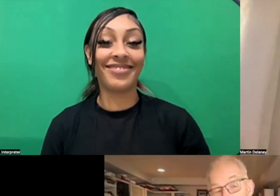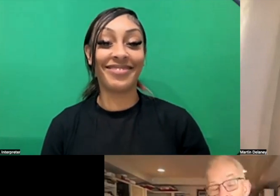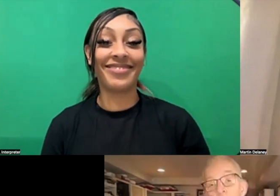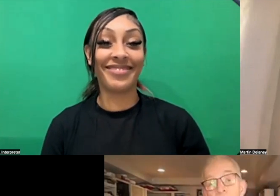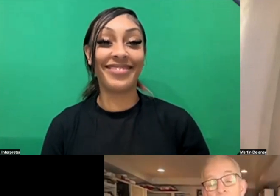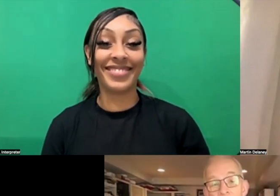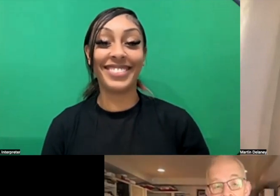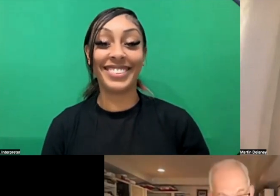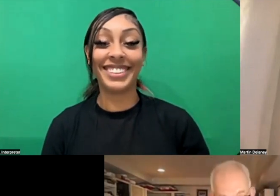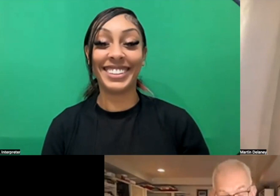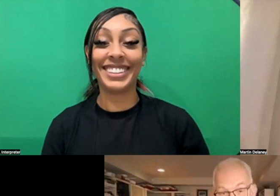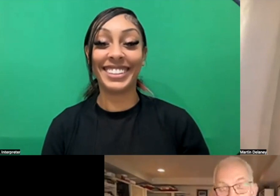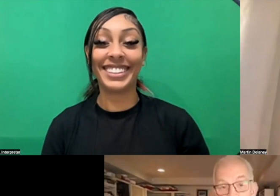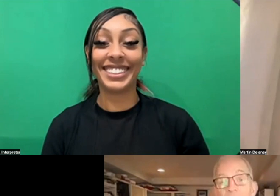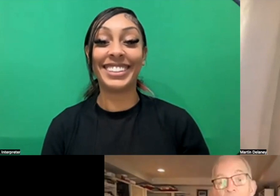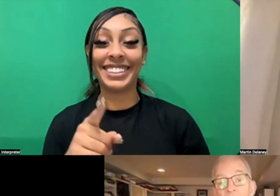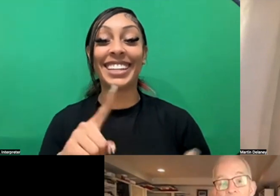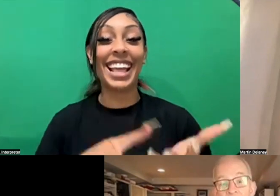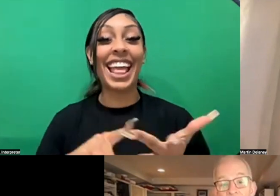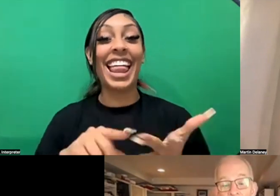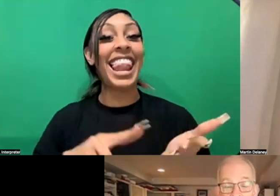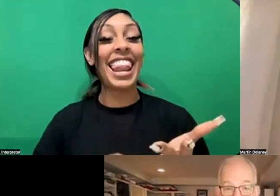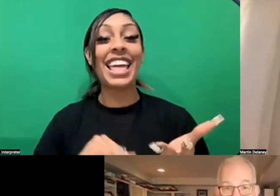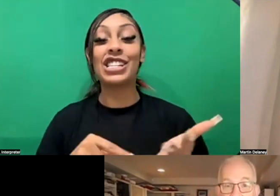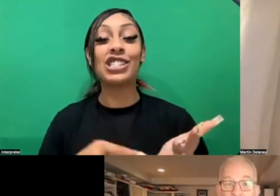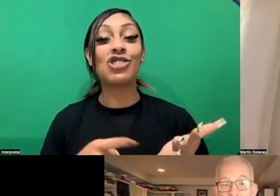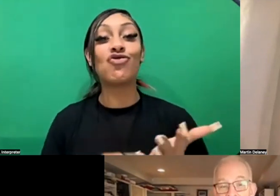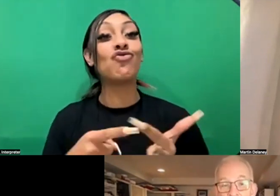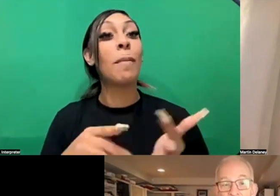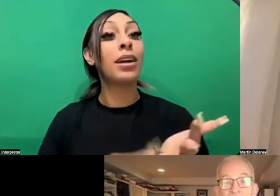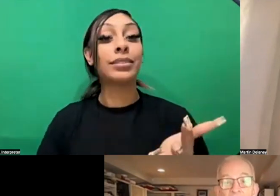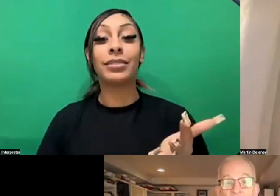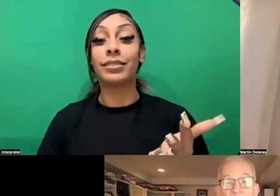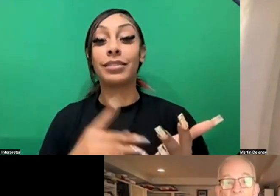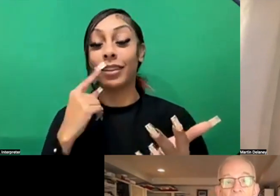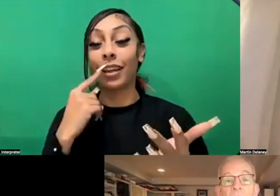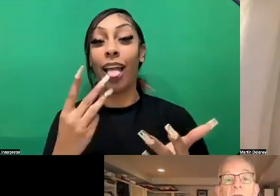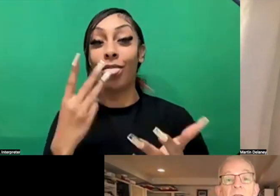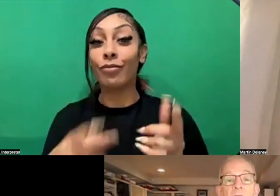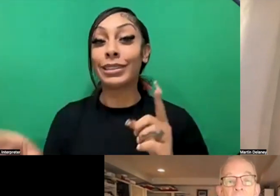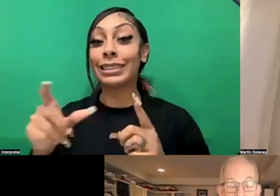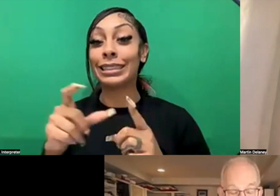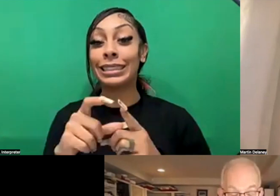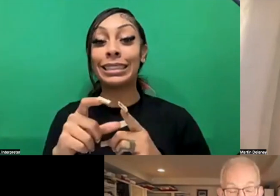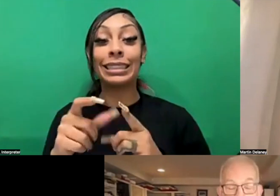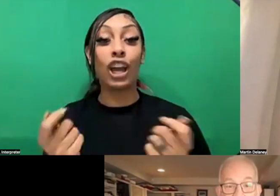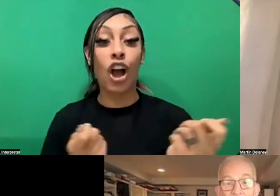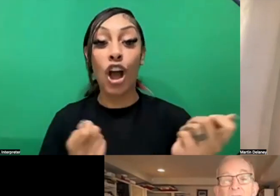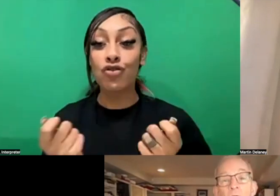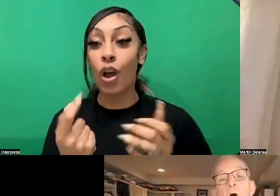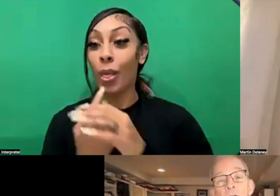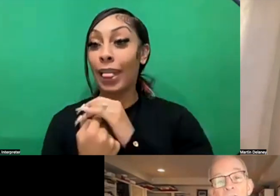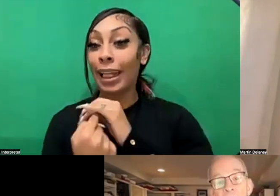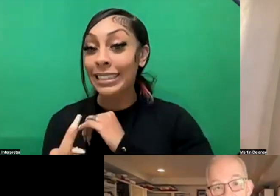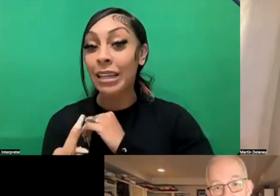And by the way, LinnStrument is fully polyphonic with those 3 dimensions of continuous control independently